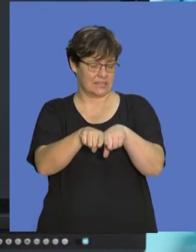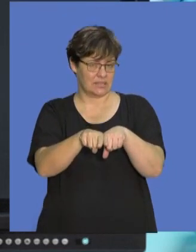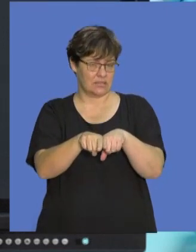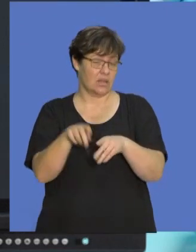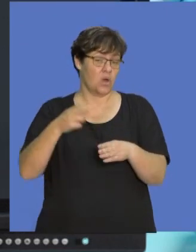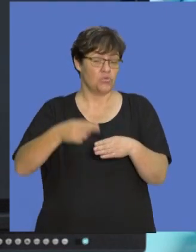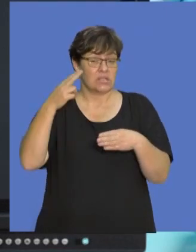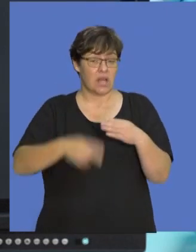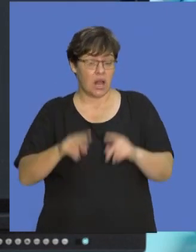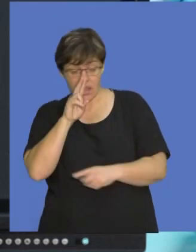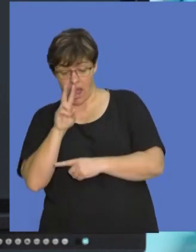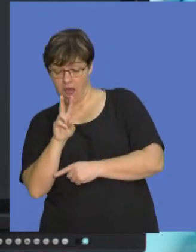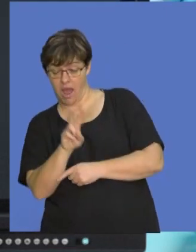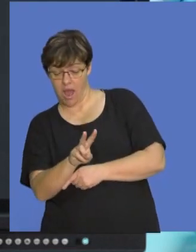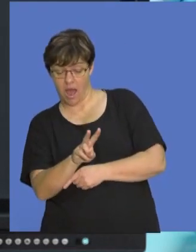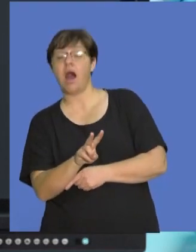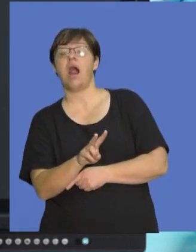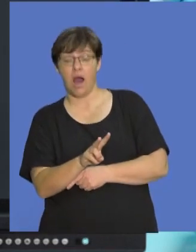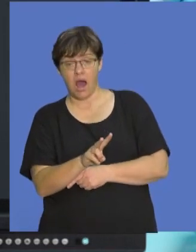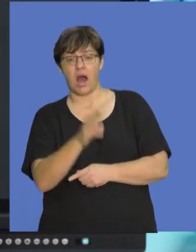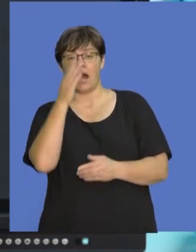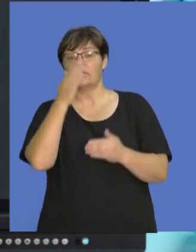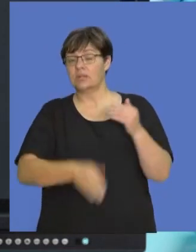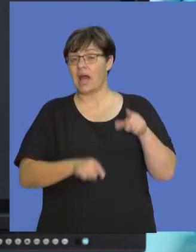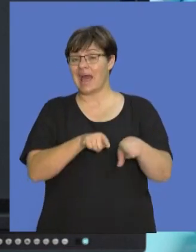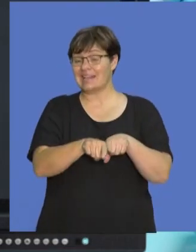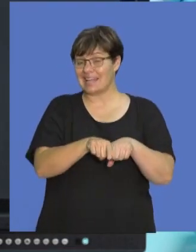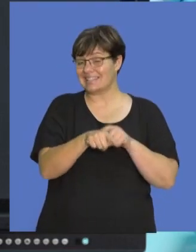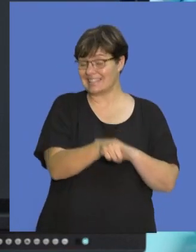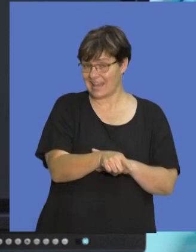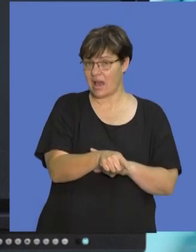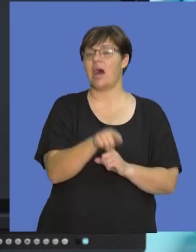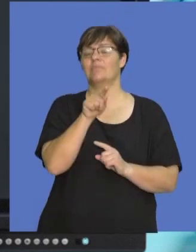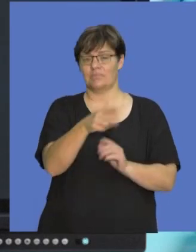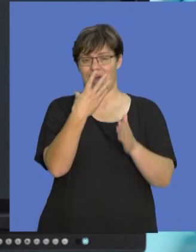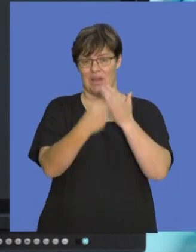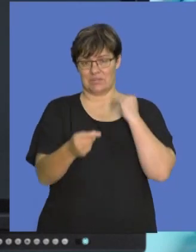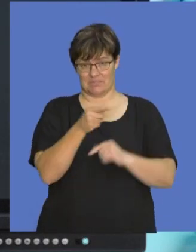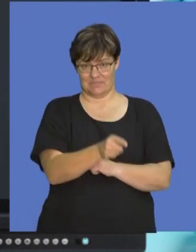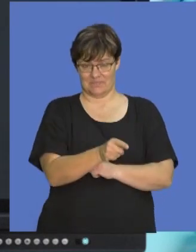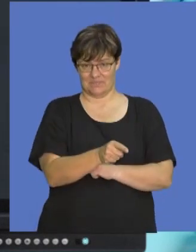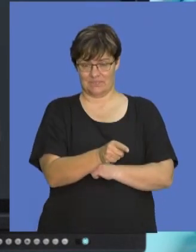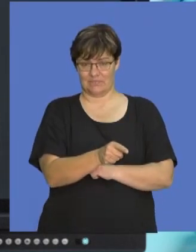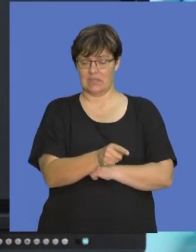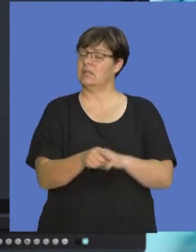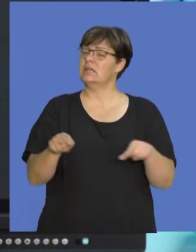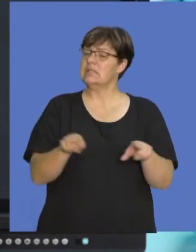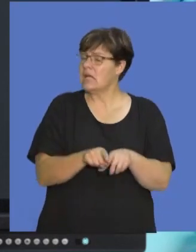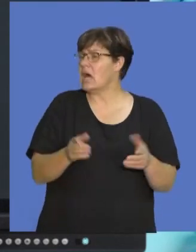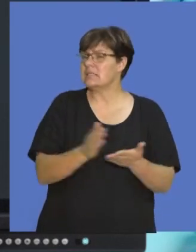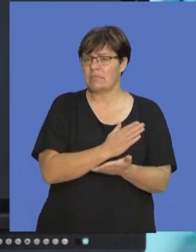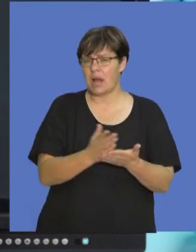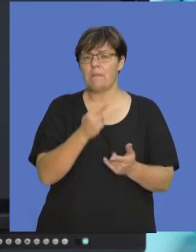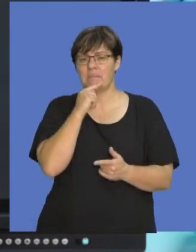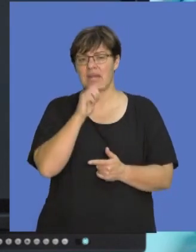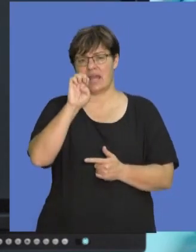The result of what we see at the end of the experiment, that's known as the outcome. It's also sometimes